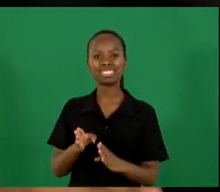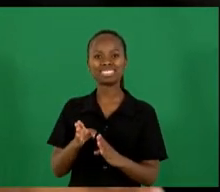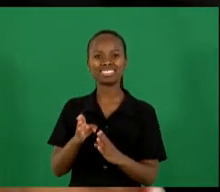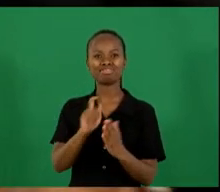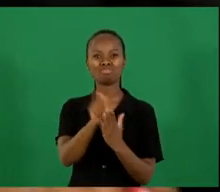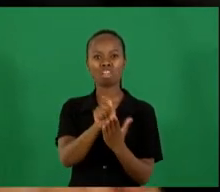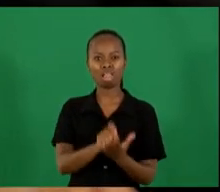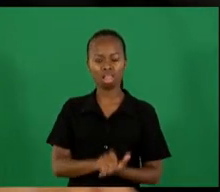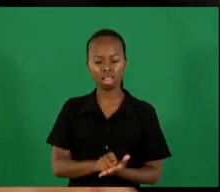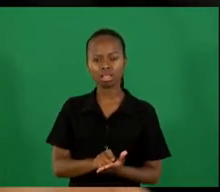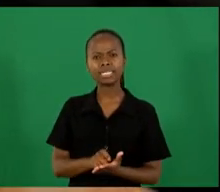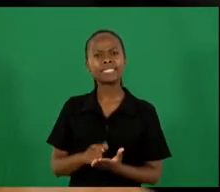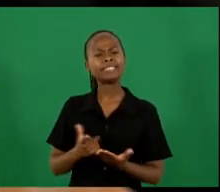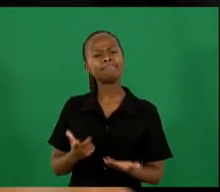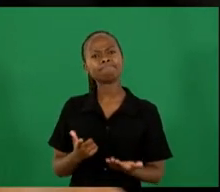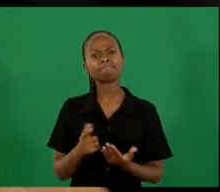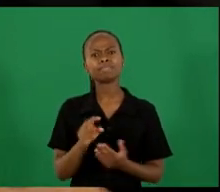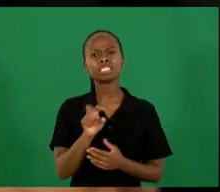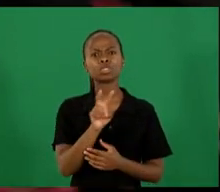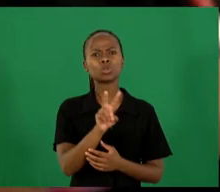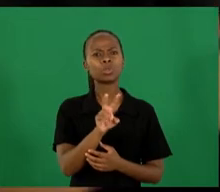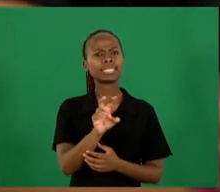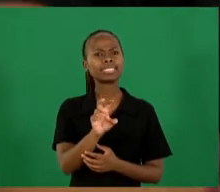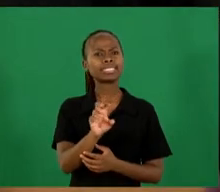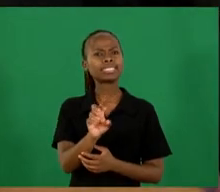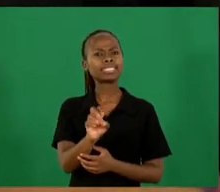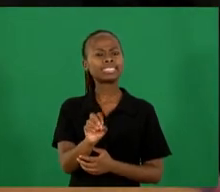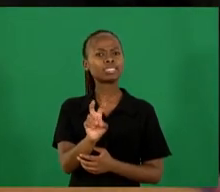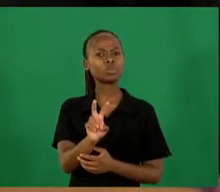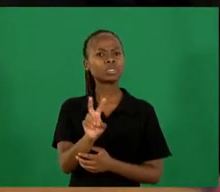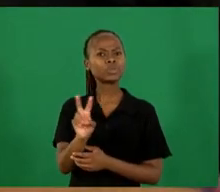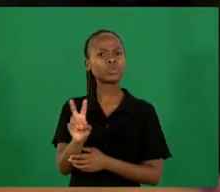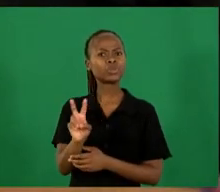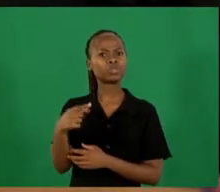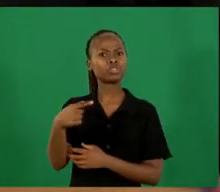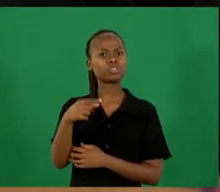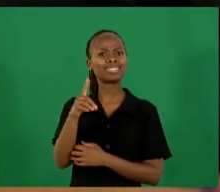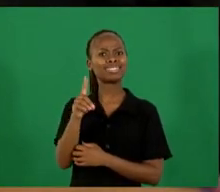higher of 2022 GDP?